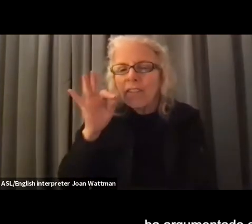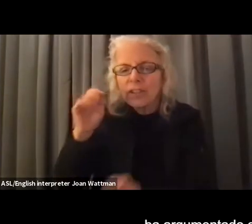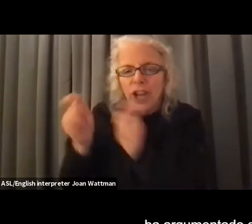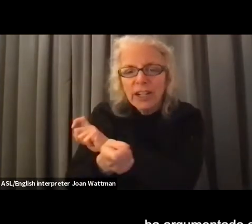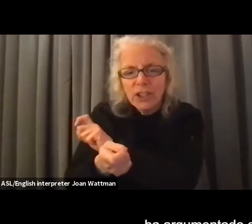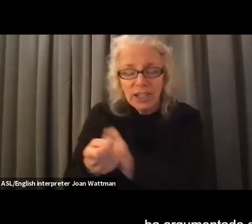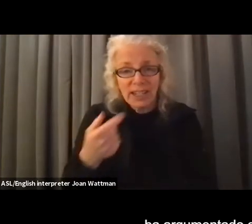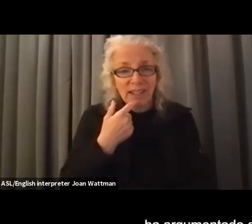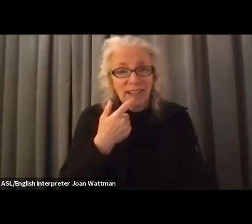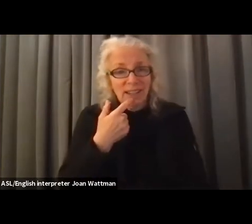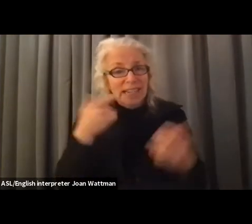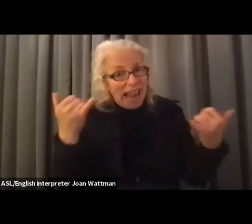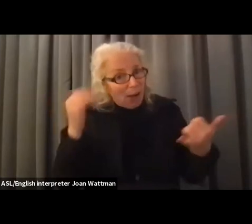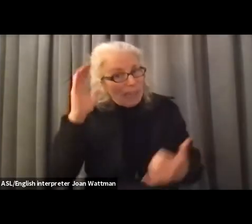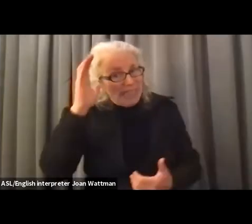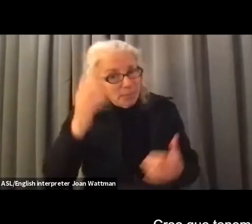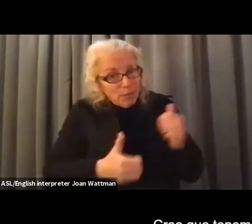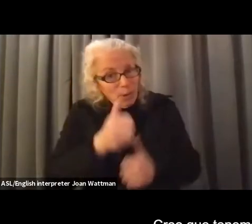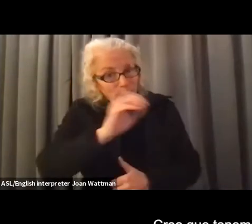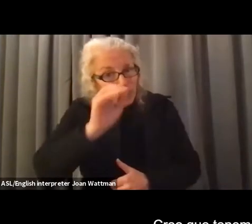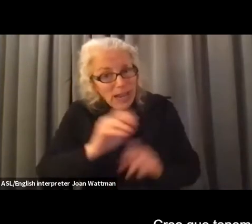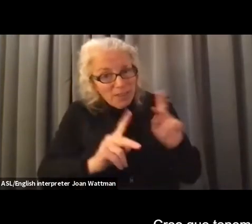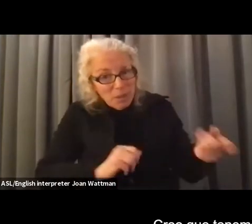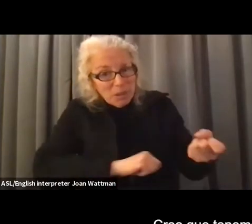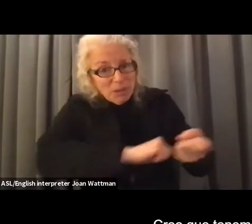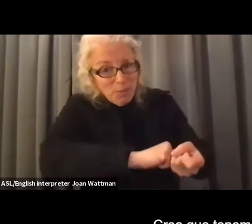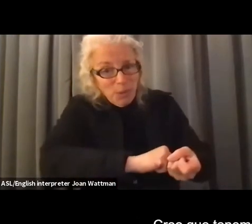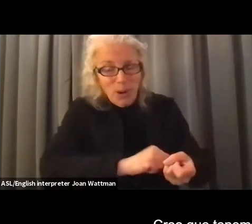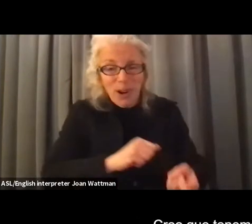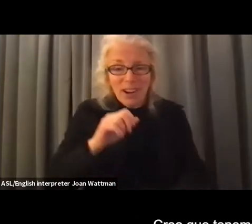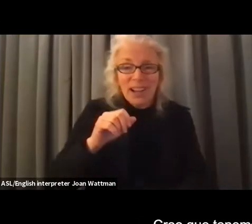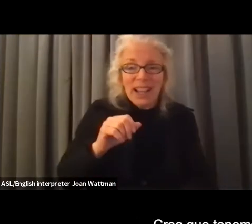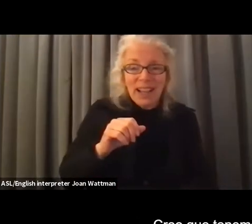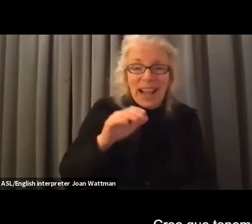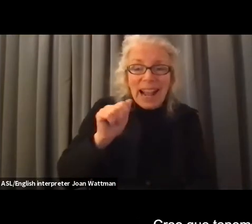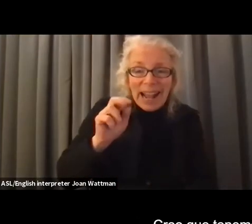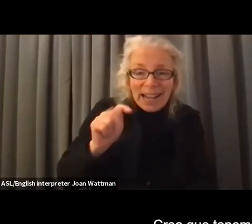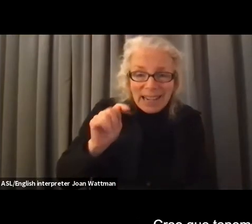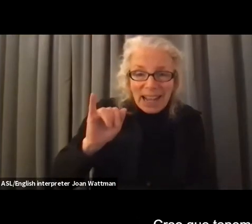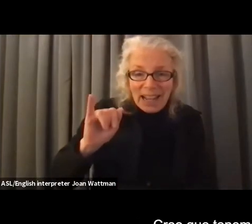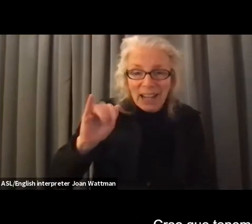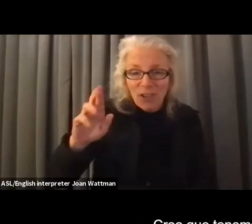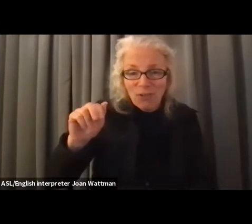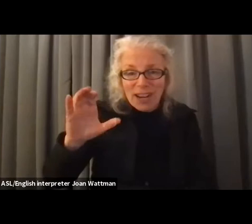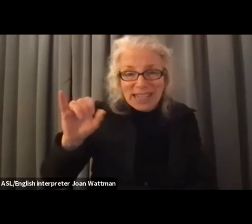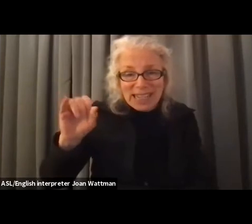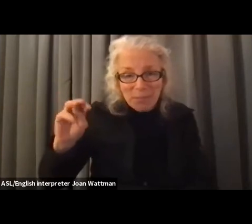a majoritarian issue. I think we have a lot of work to do, but I want to also lean into that